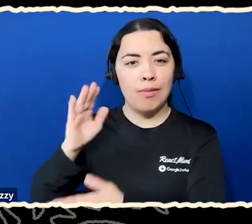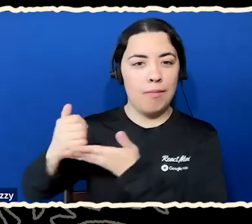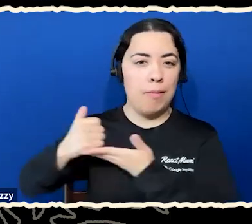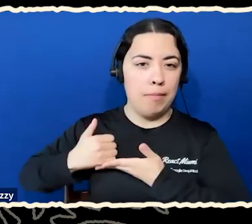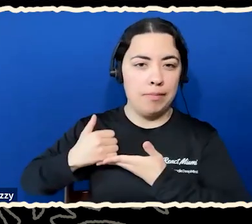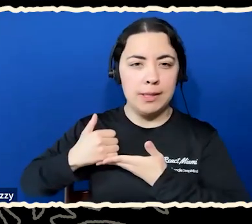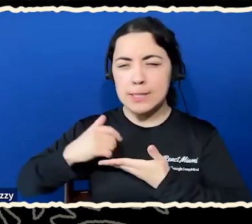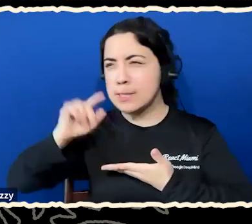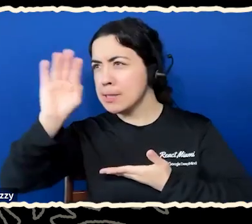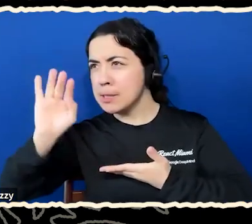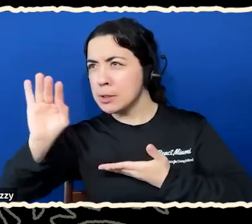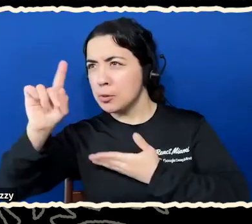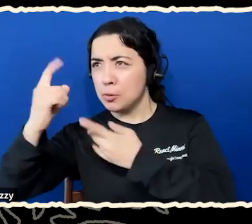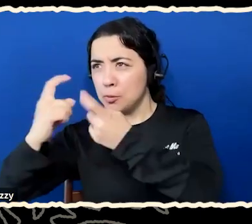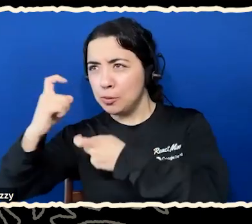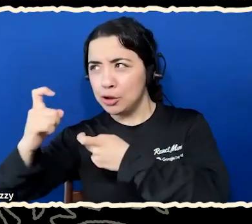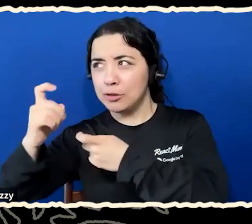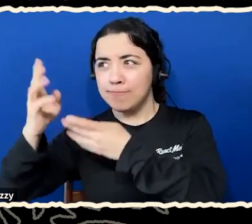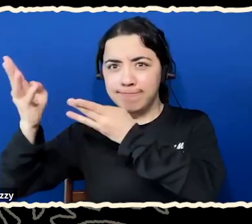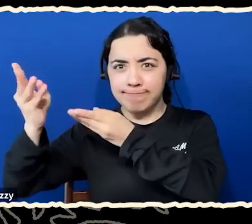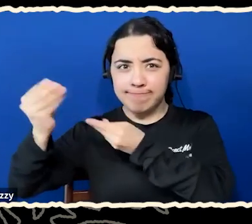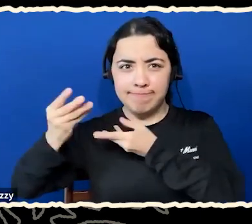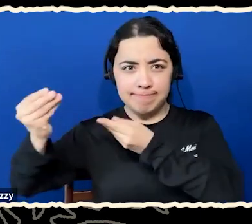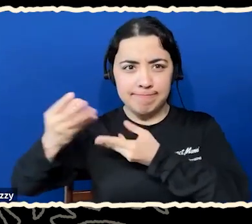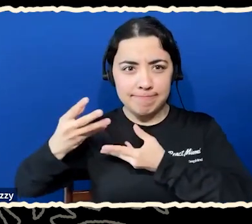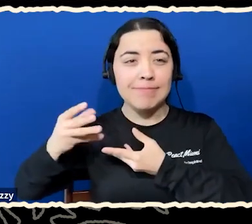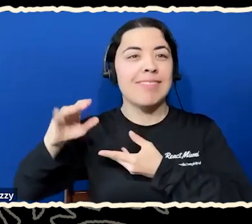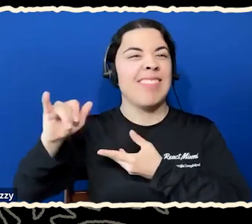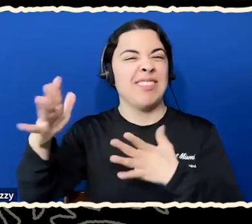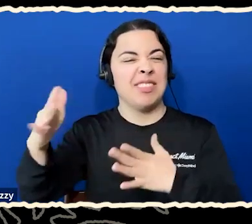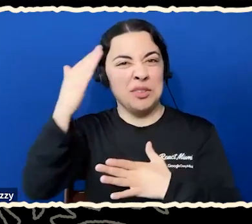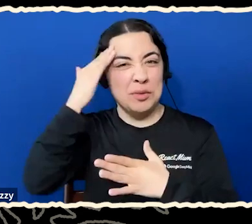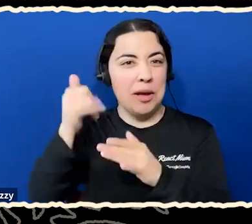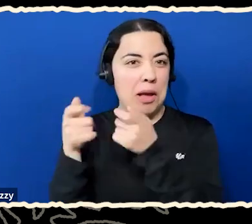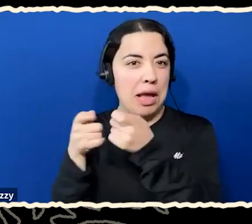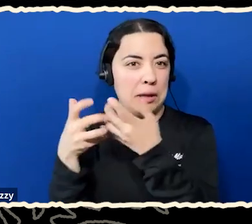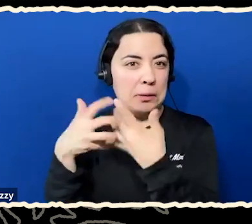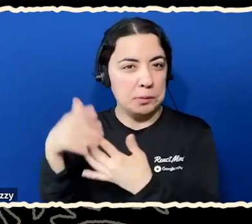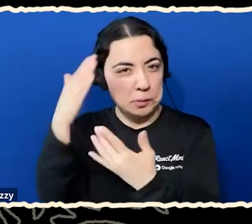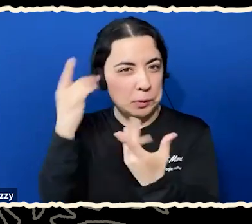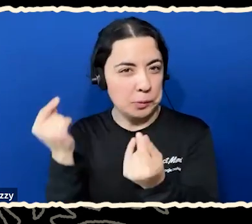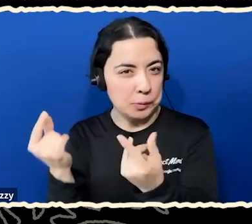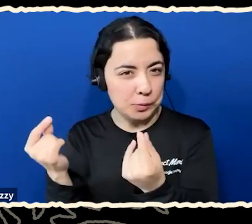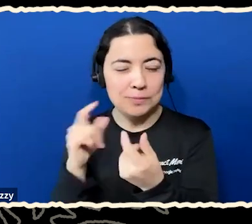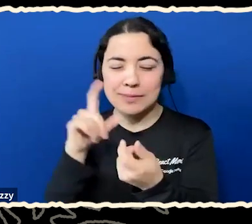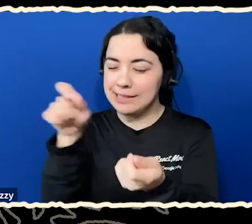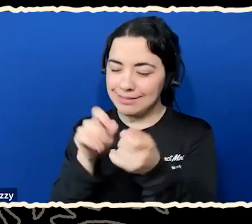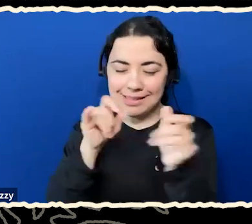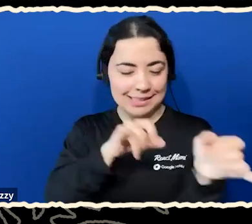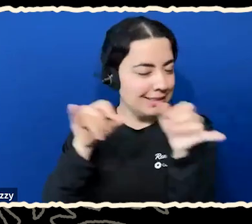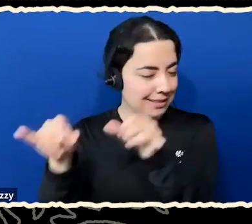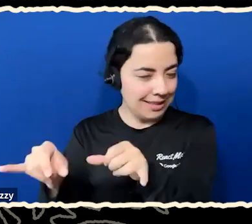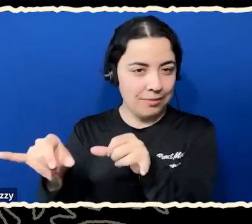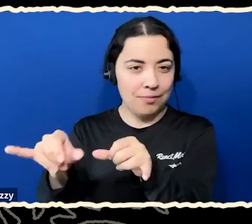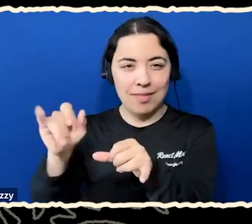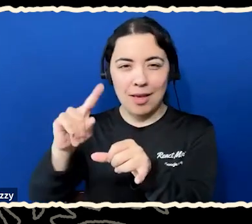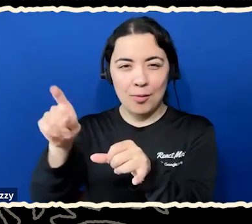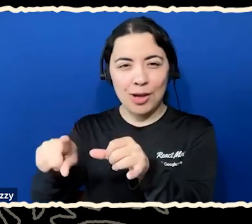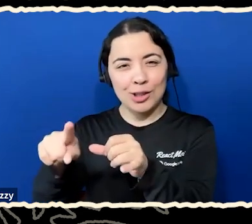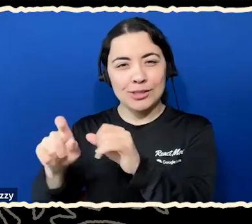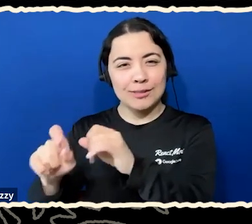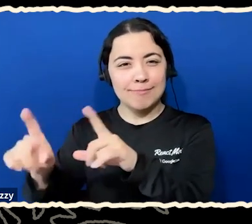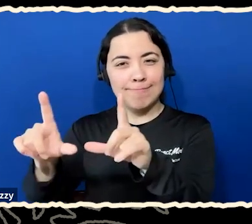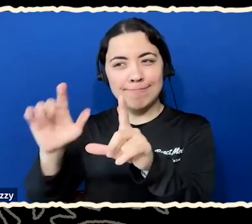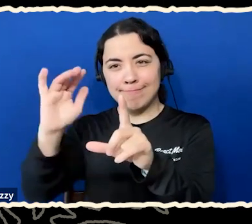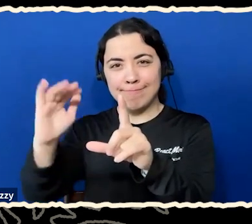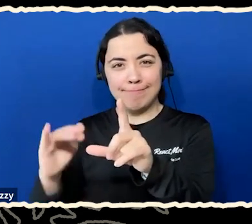my question feed component. So we already know how to handle this. We're going to do the exact same thing in the questions page.